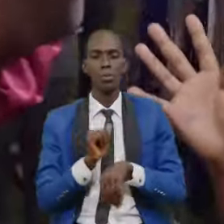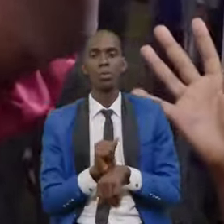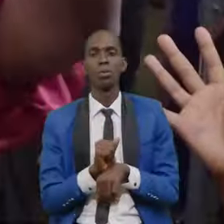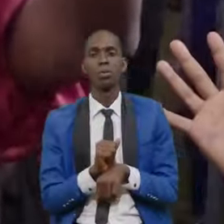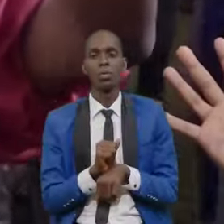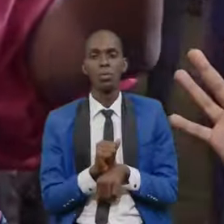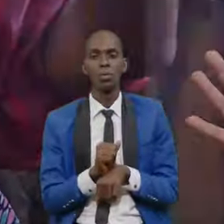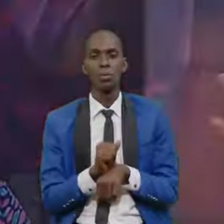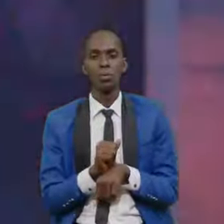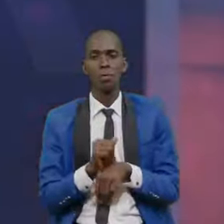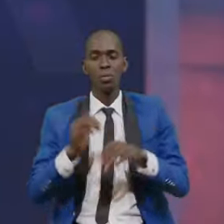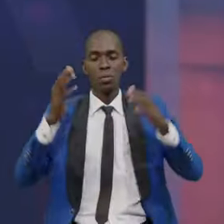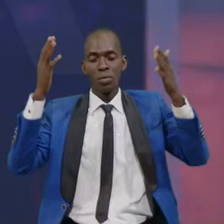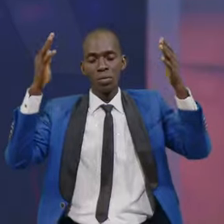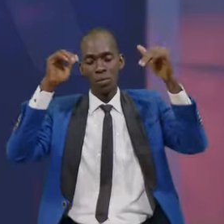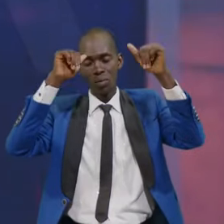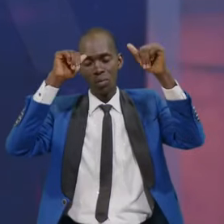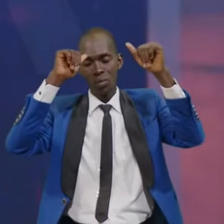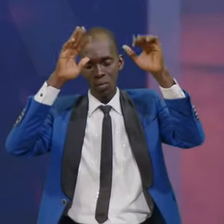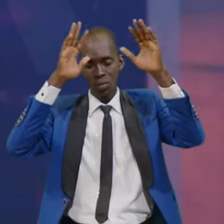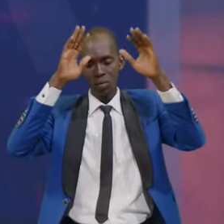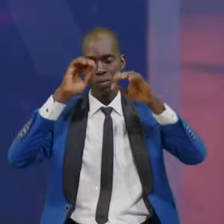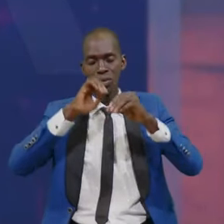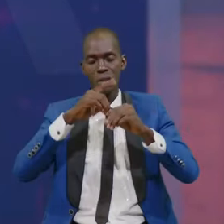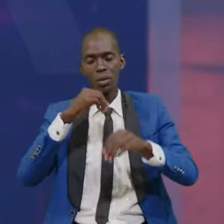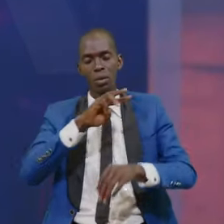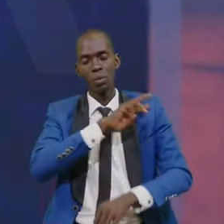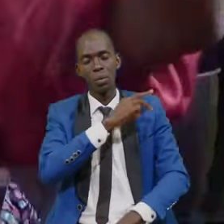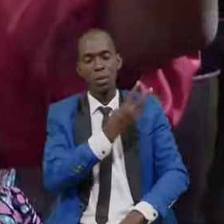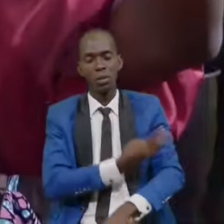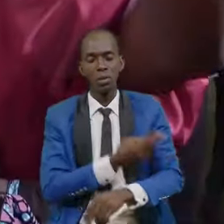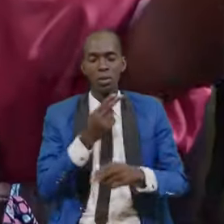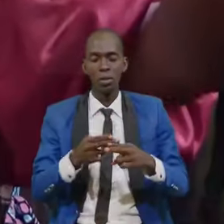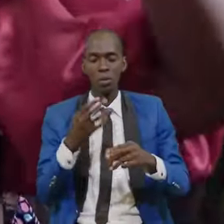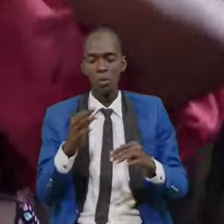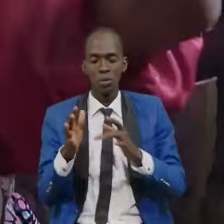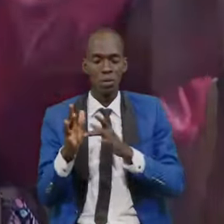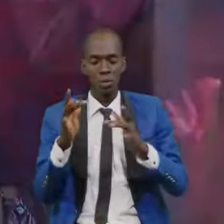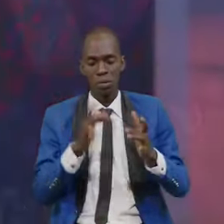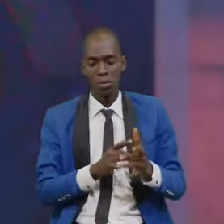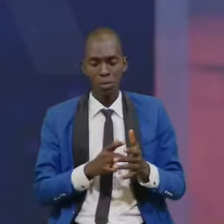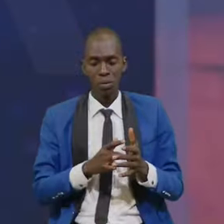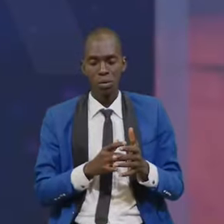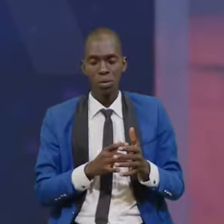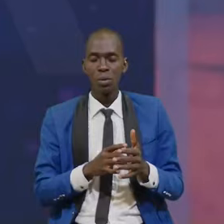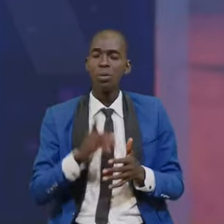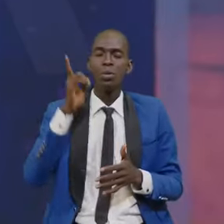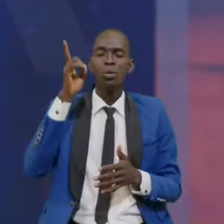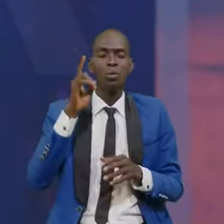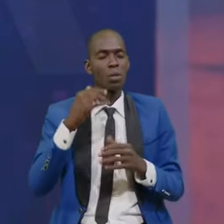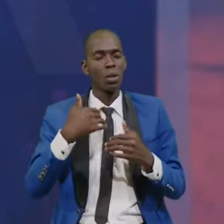Keep up those hands. Father, in the mighty name of Jesus, you are no respecter of